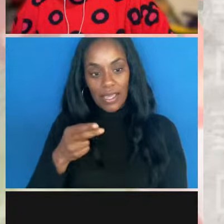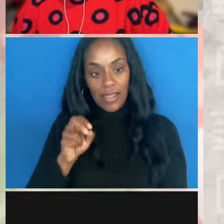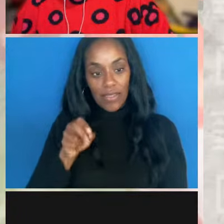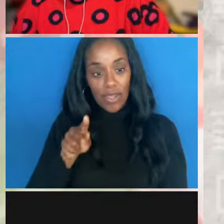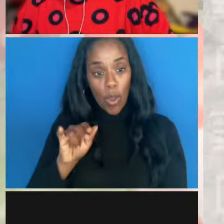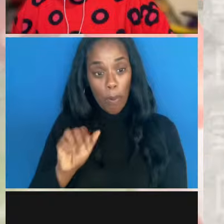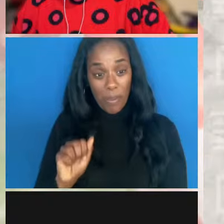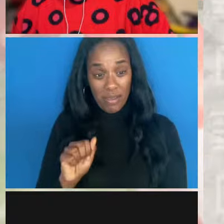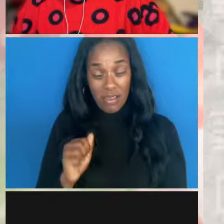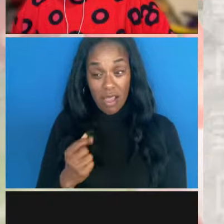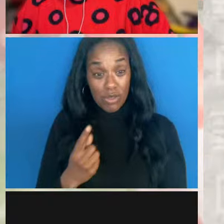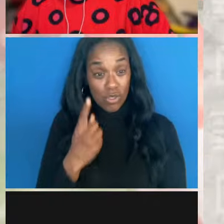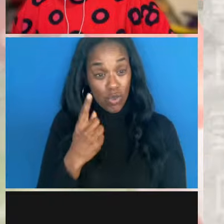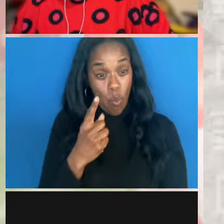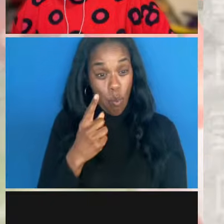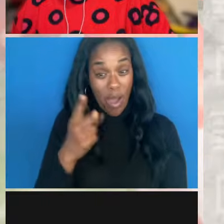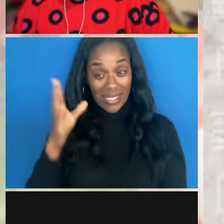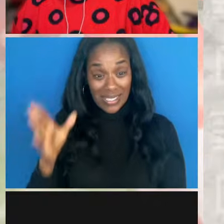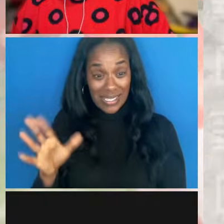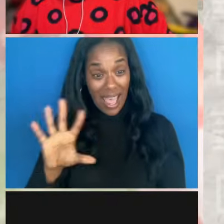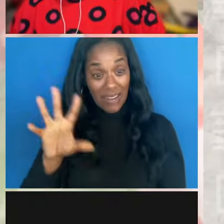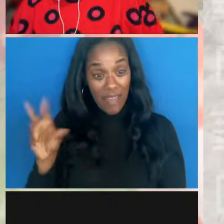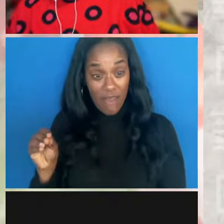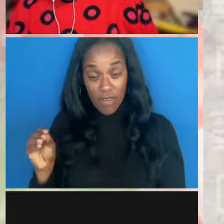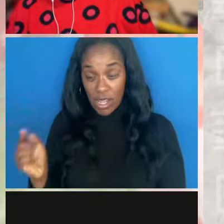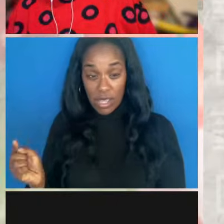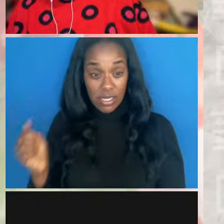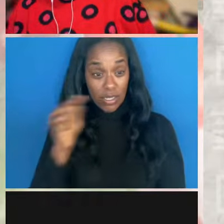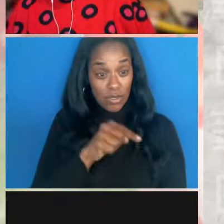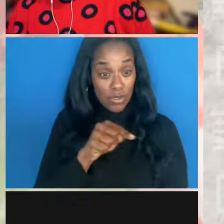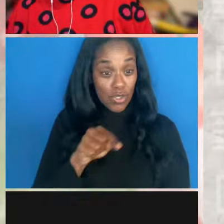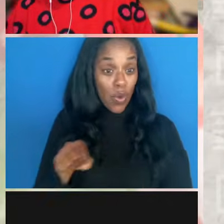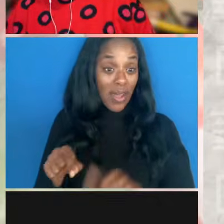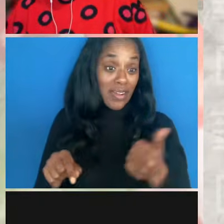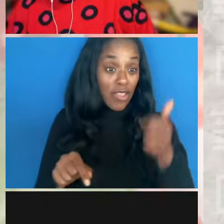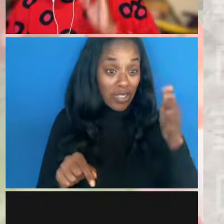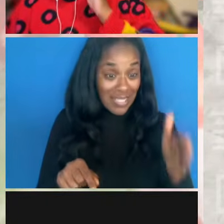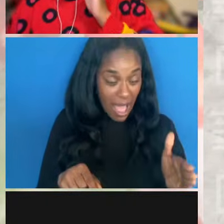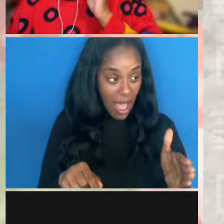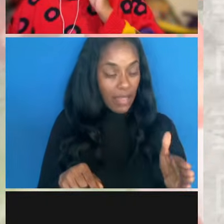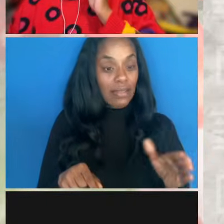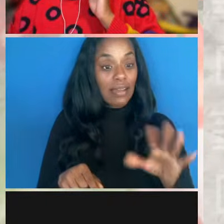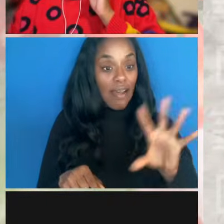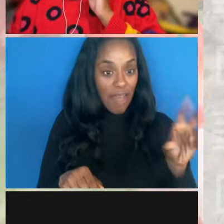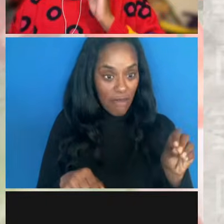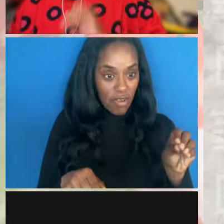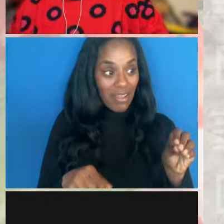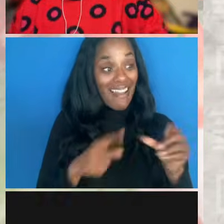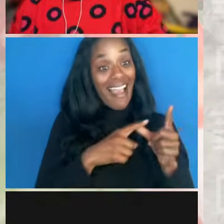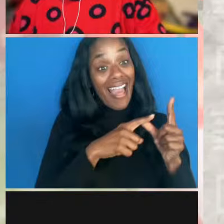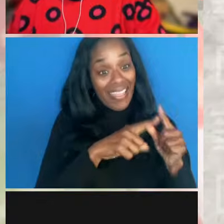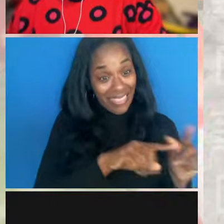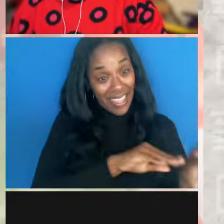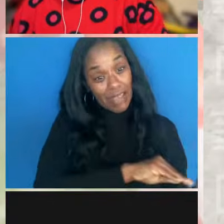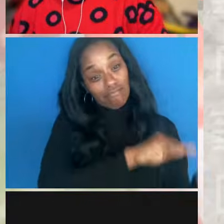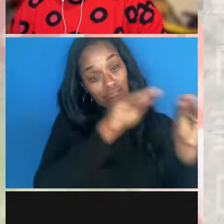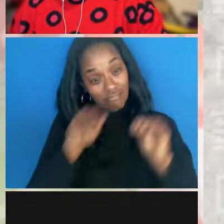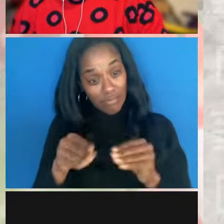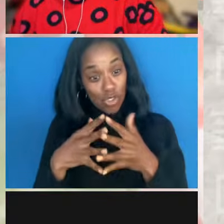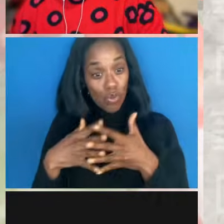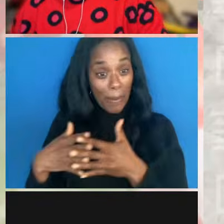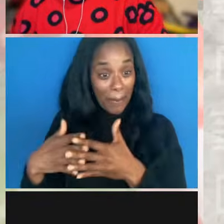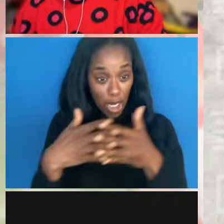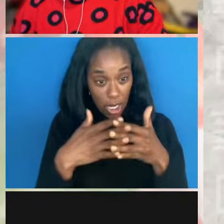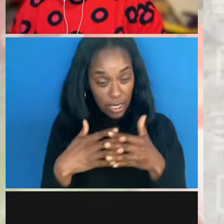one side of Africa to another, and from Africa all the way to and throughout the Americas. So this is definitely a vegetable